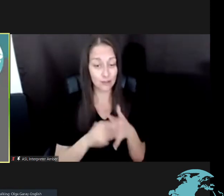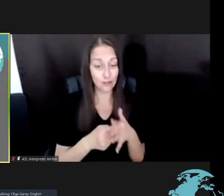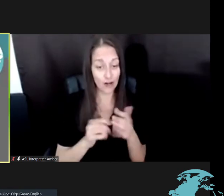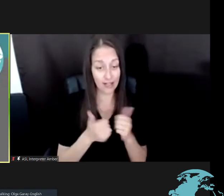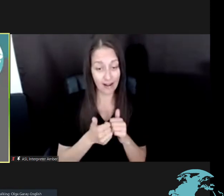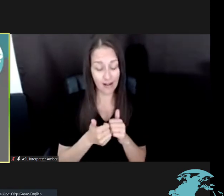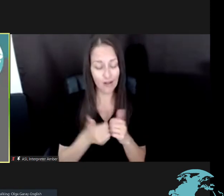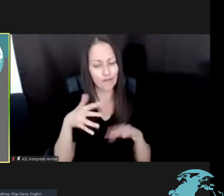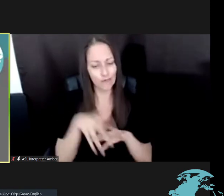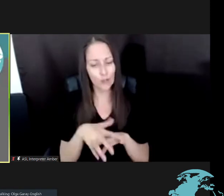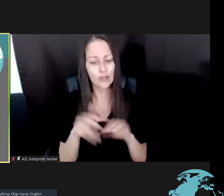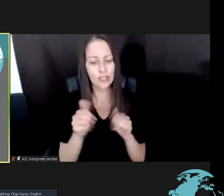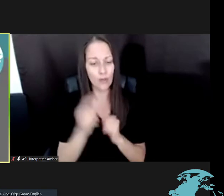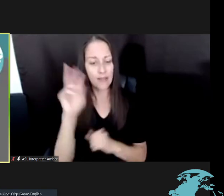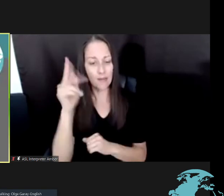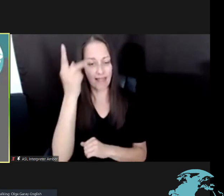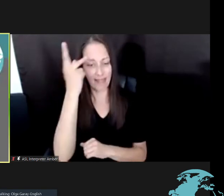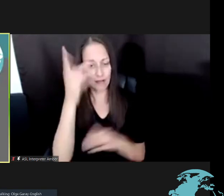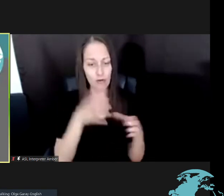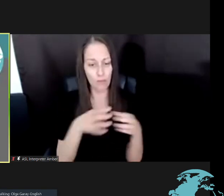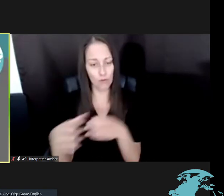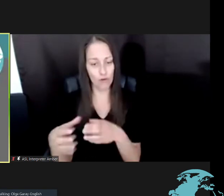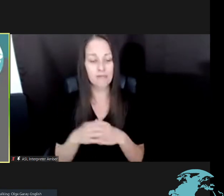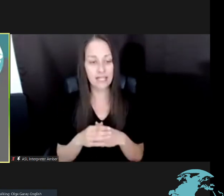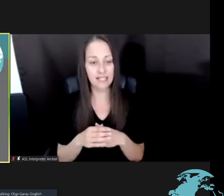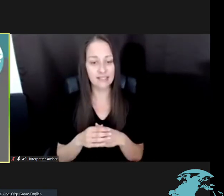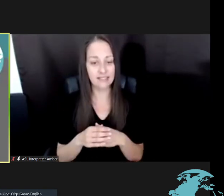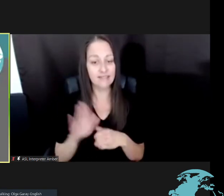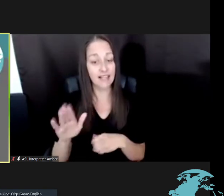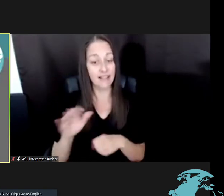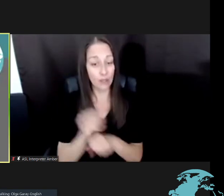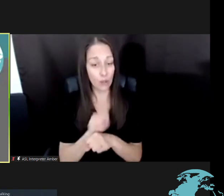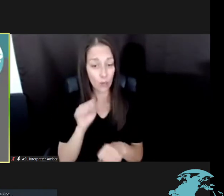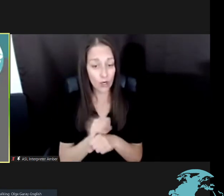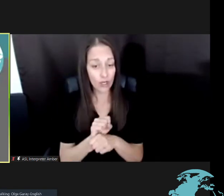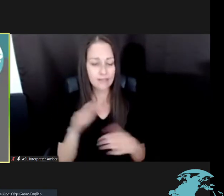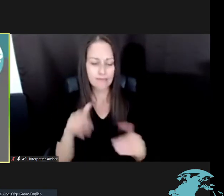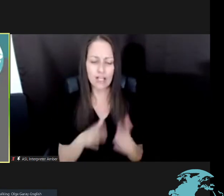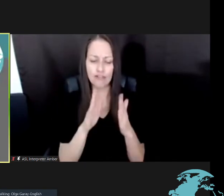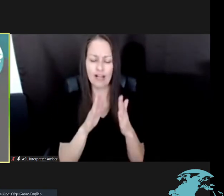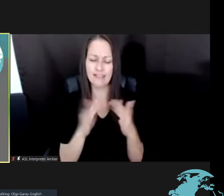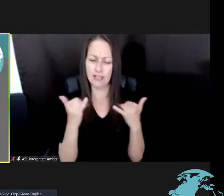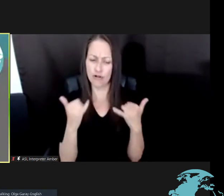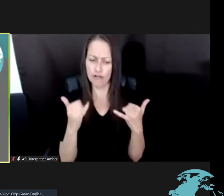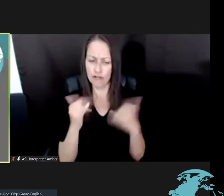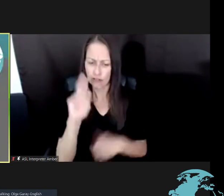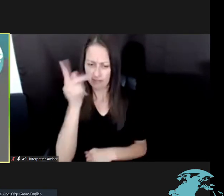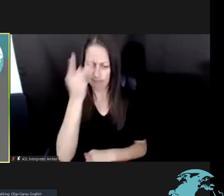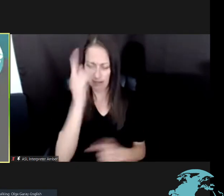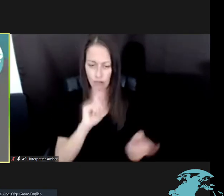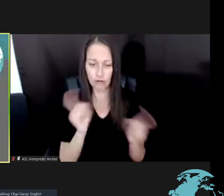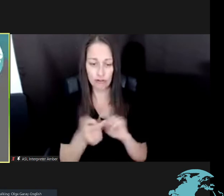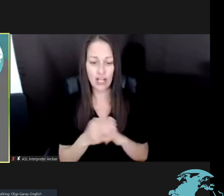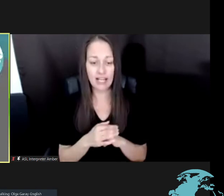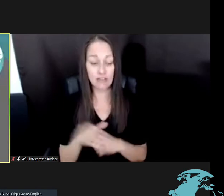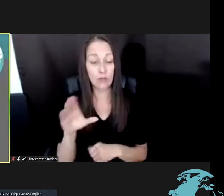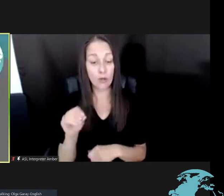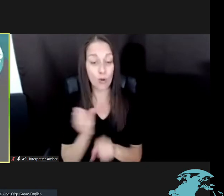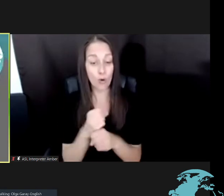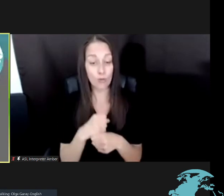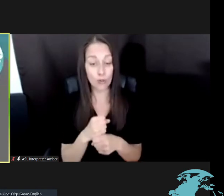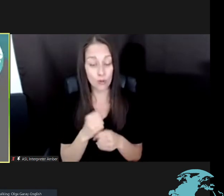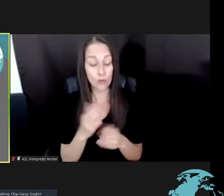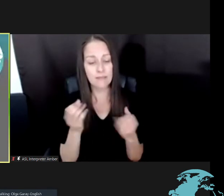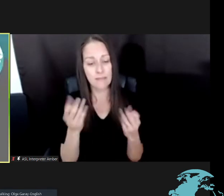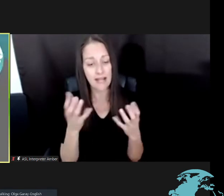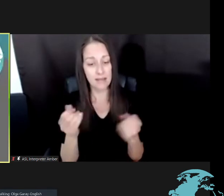incorporating works and programs addressing urgent political change. It has co-produced many works that have toured